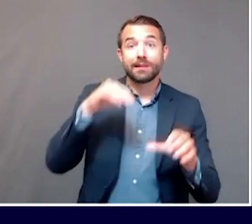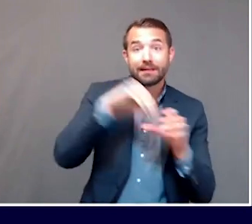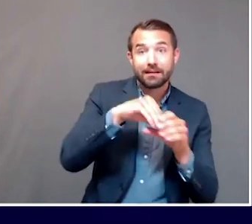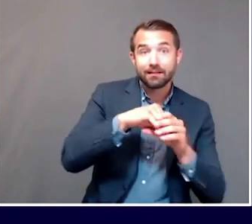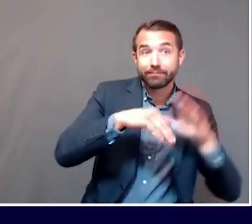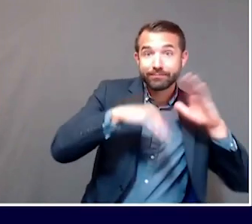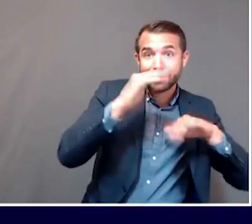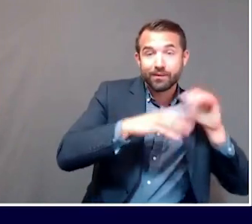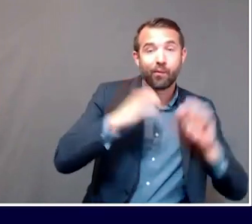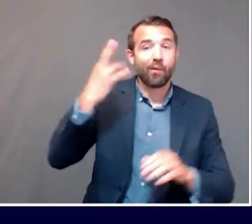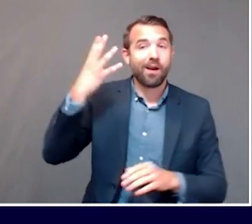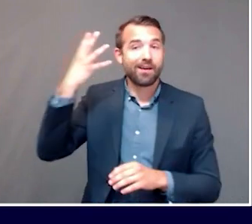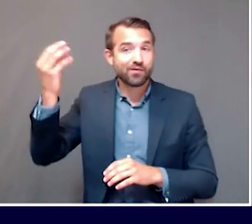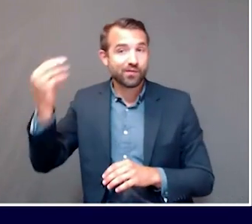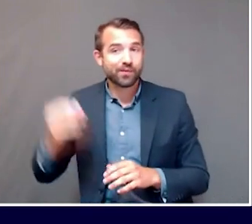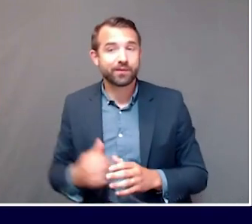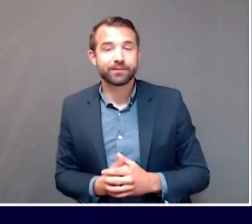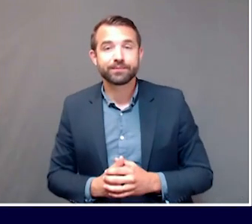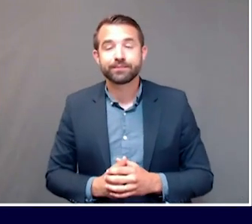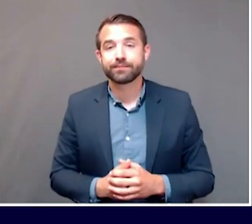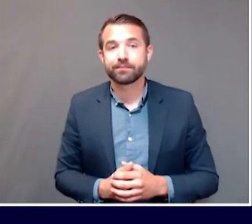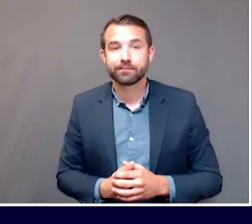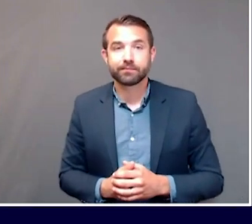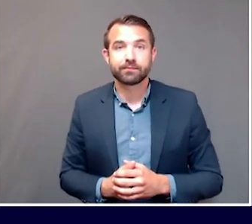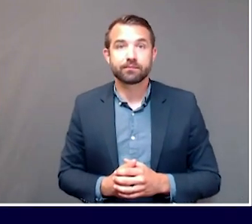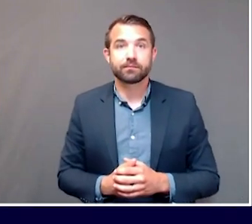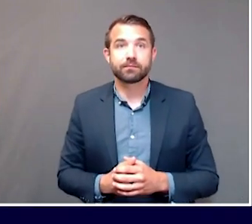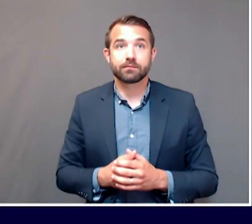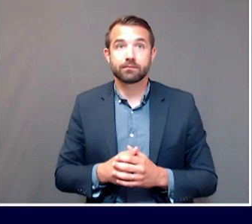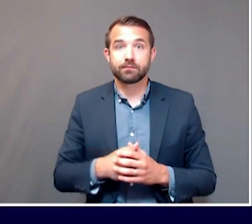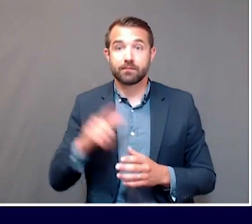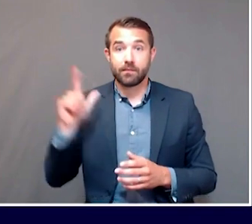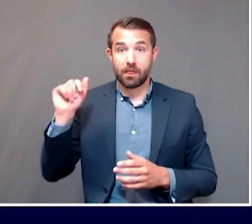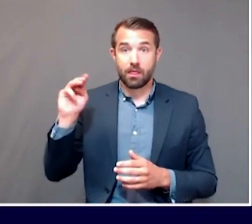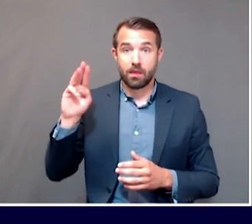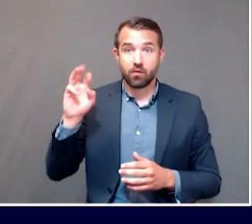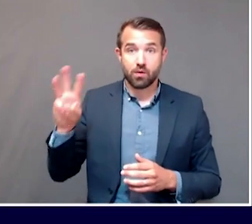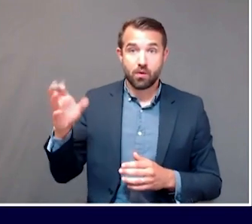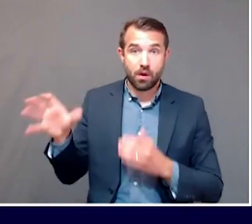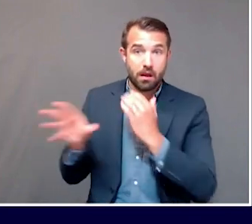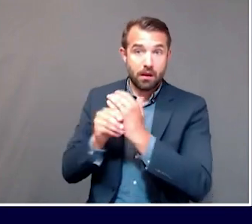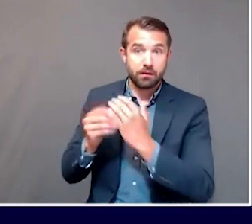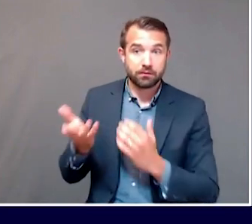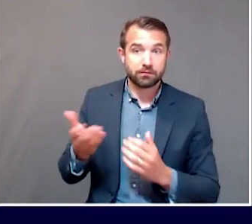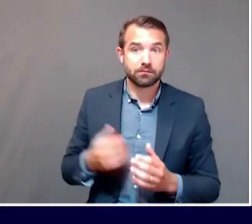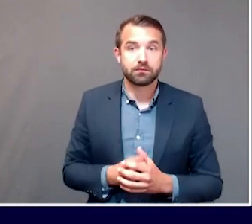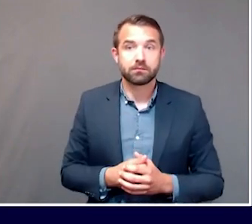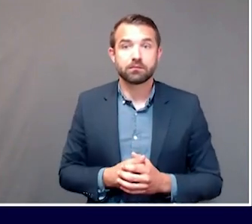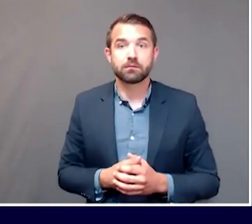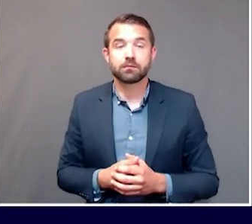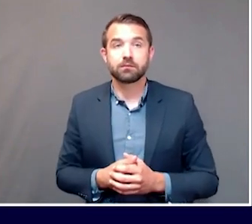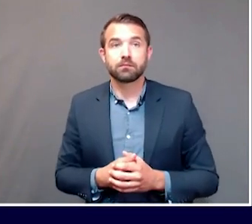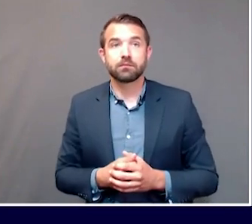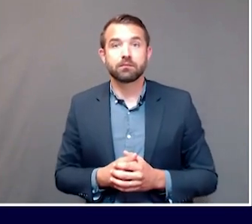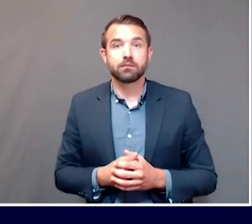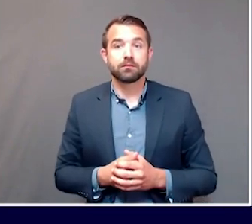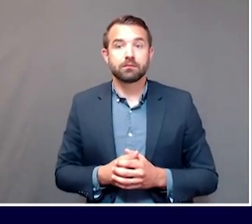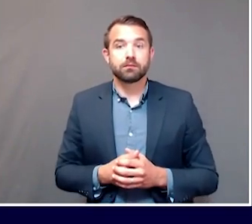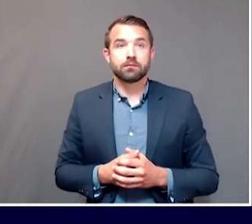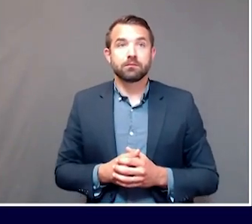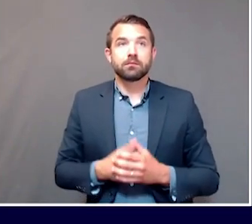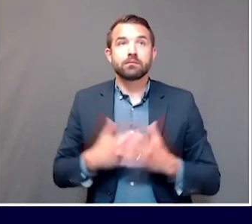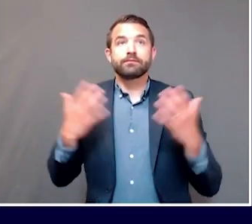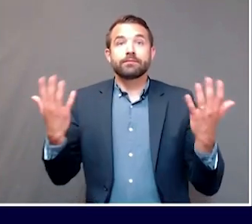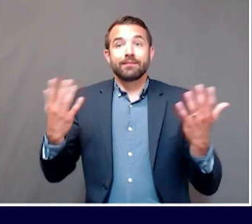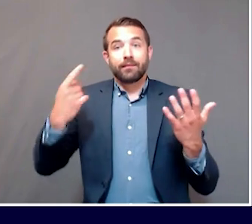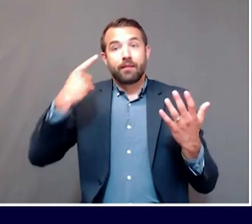answer your question? Or maybe Jeanne, Commissioner Lambrew, if you want to weigh in any respect, please. Yeah, so I think if you think about it, what we're trying